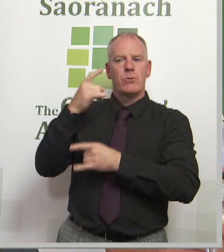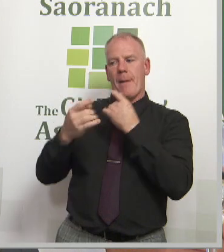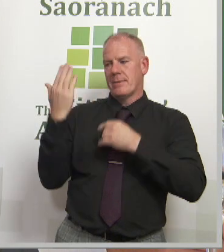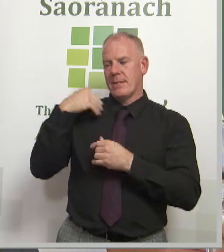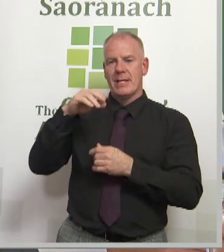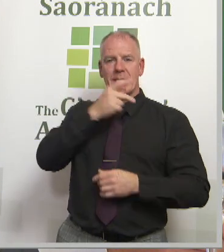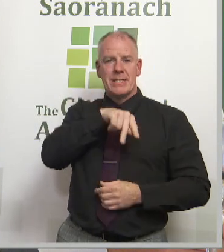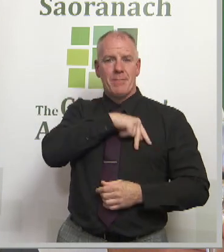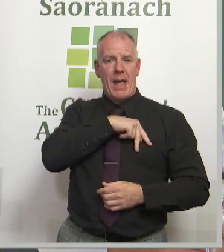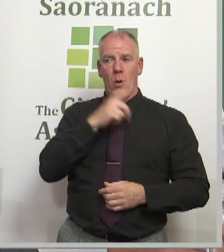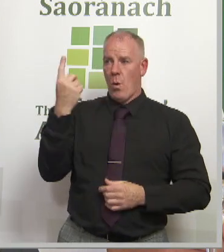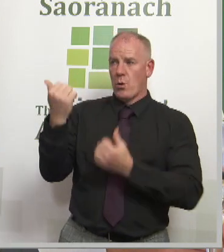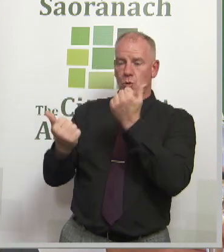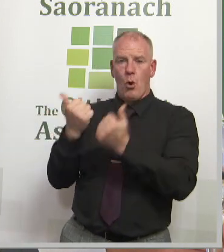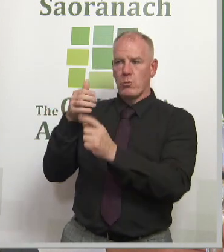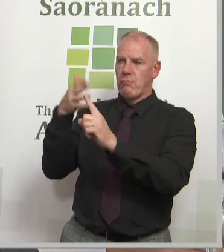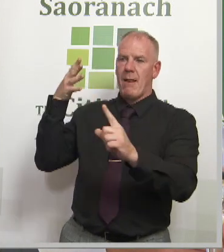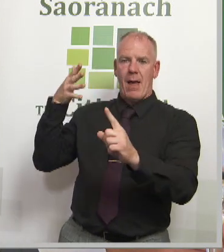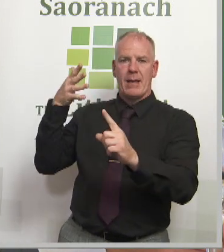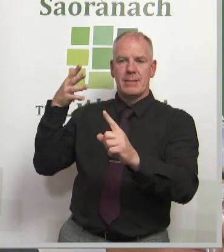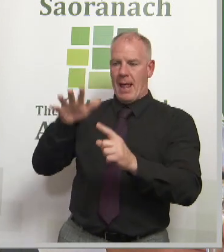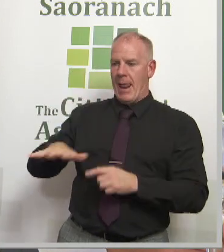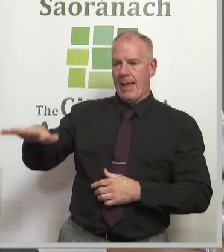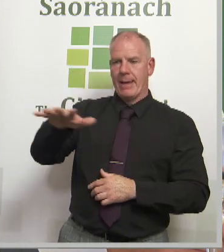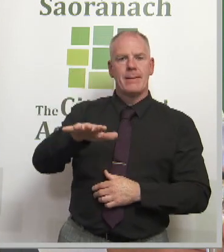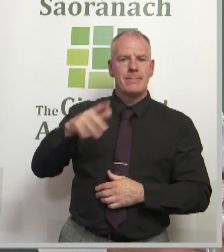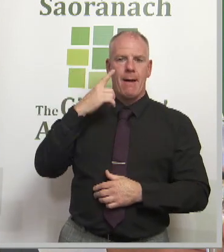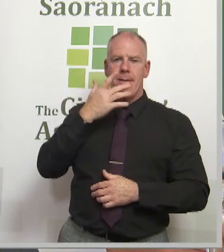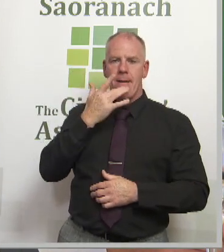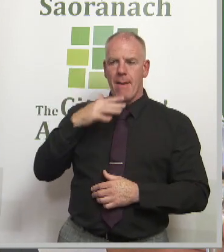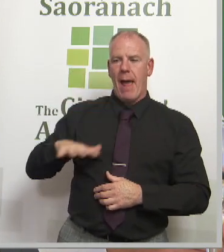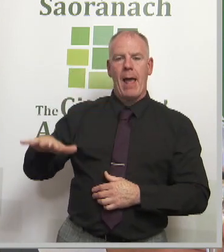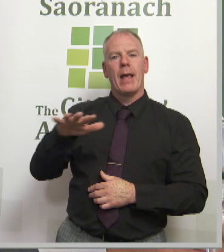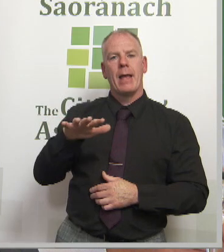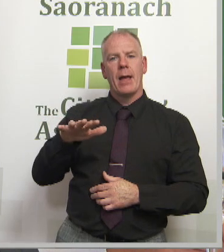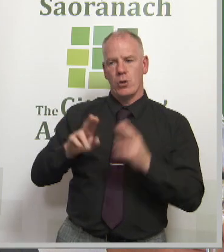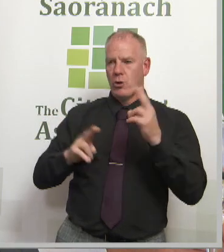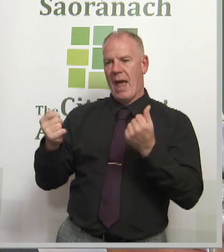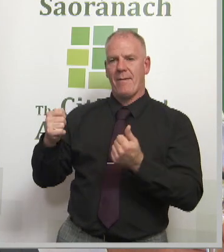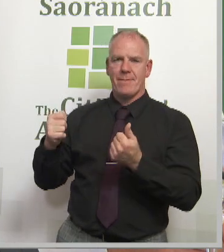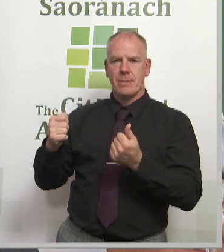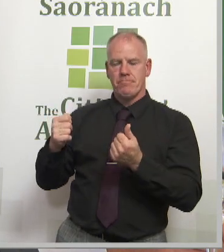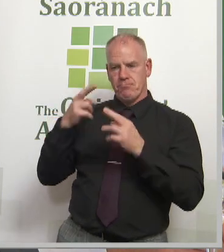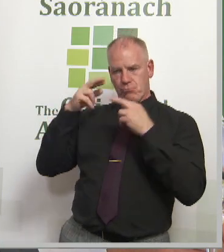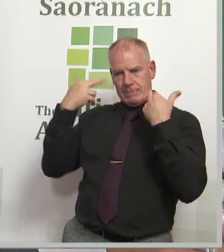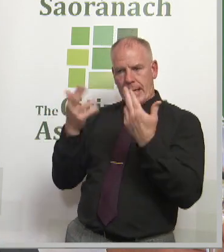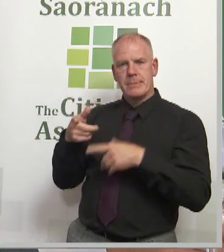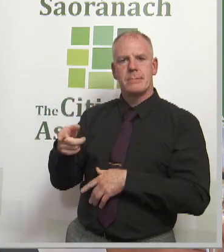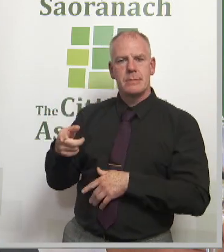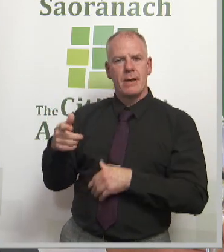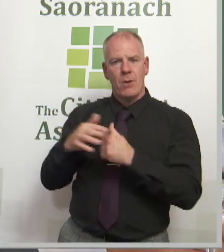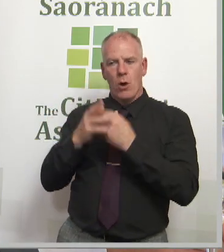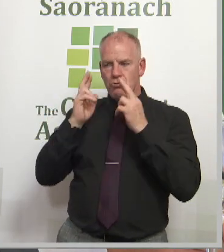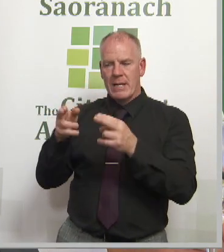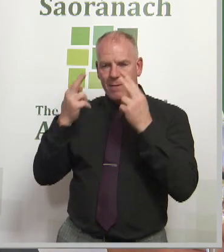a court recognised standing for a lake. And that is a very common aspect that is reflected across rights of nature.